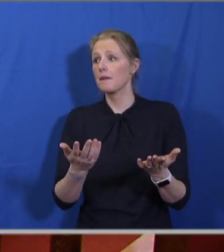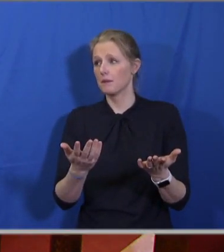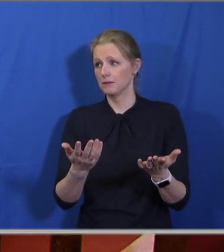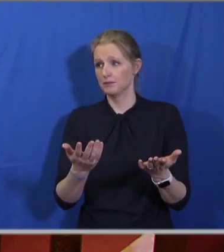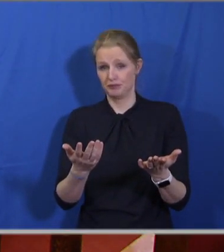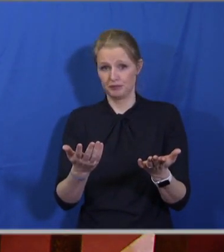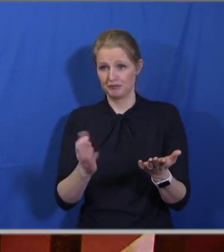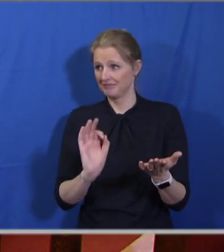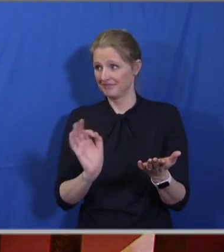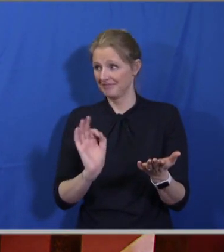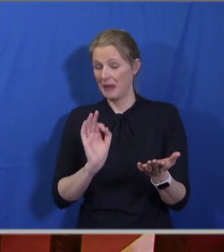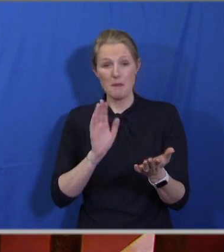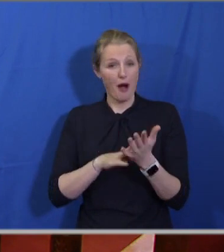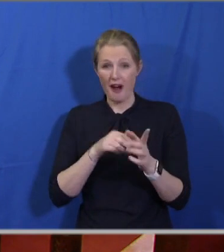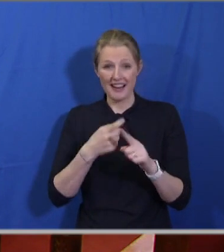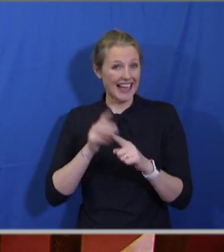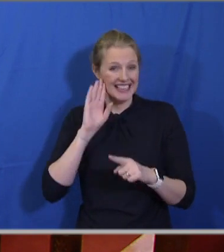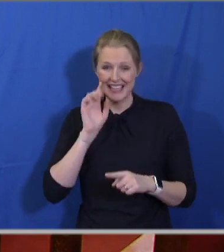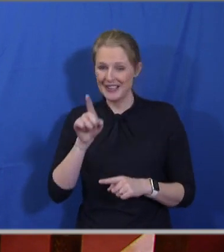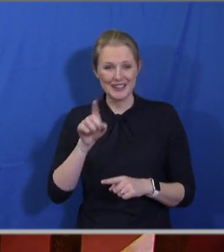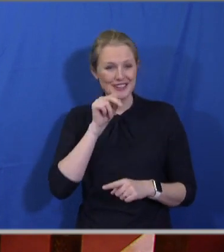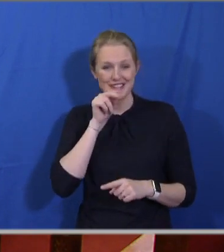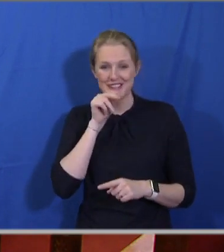No, we're still not hearing you, Mark.